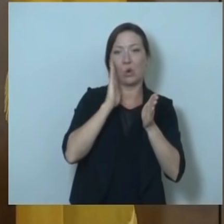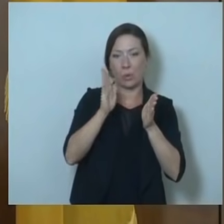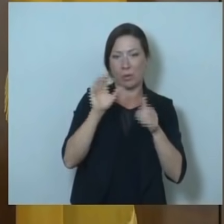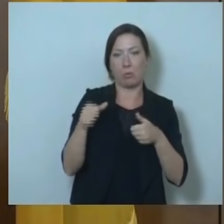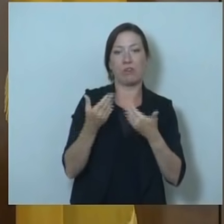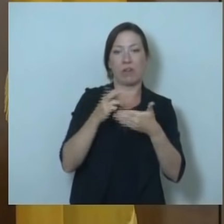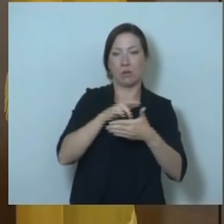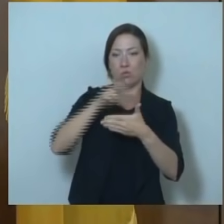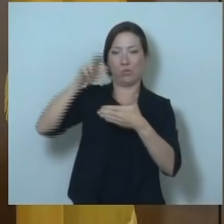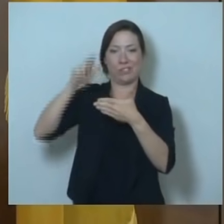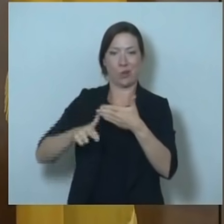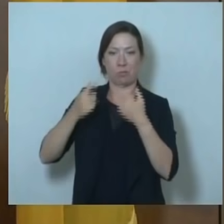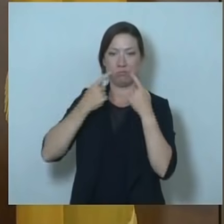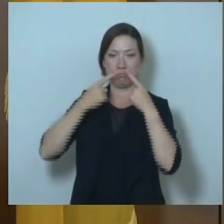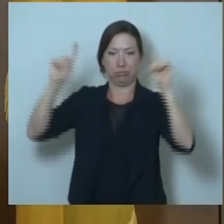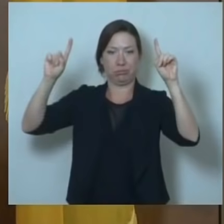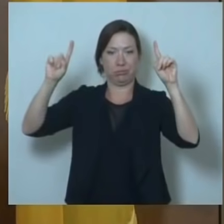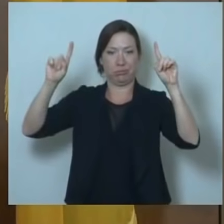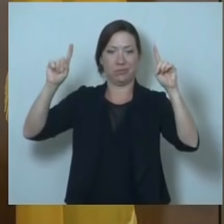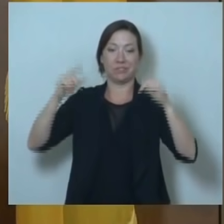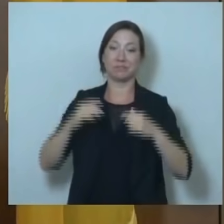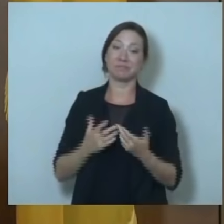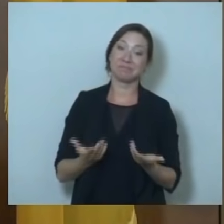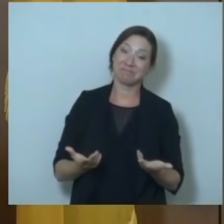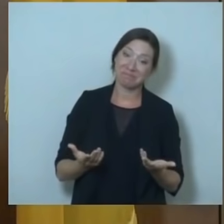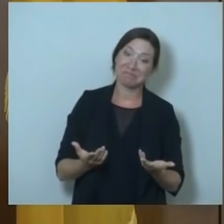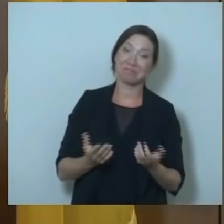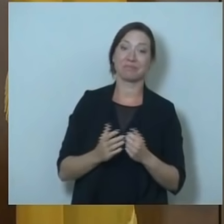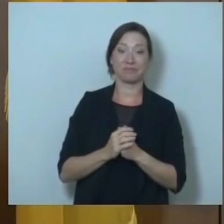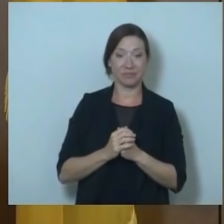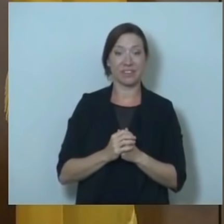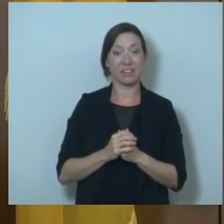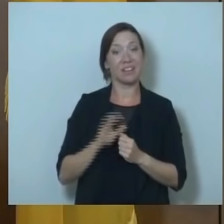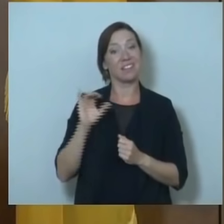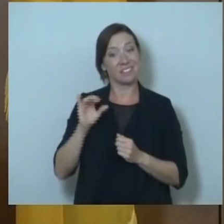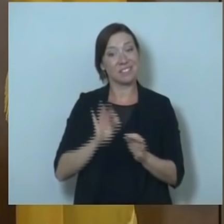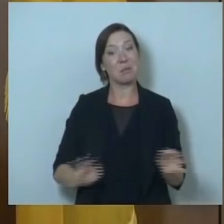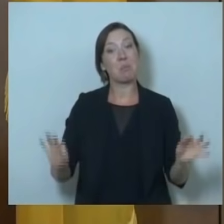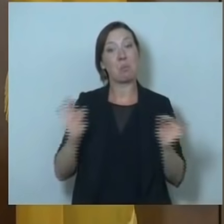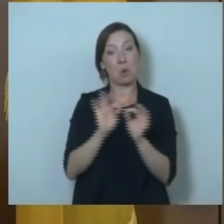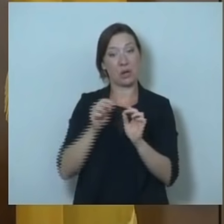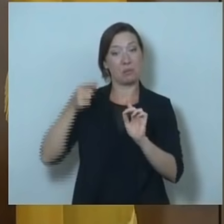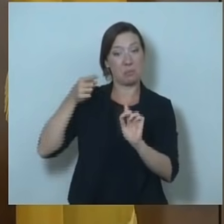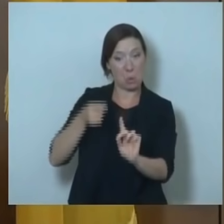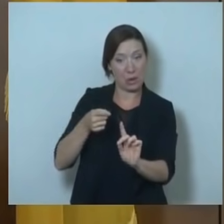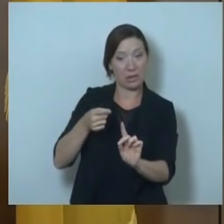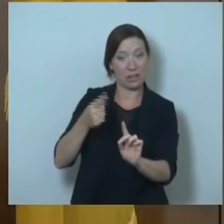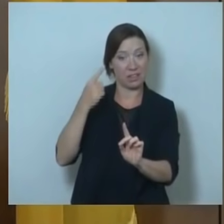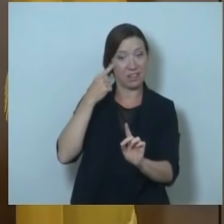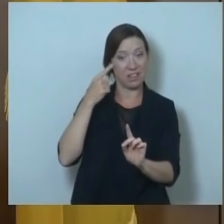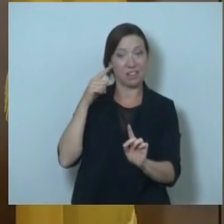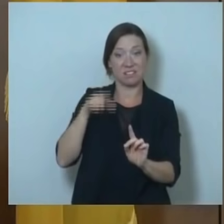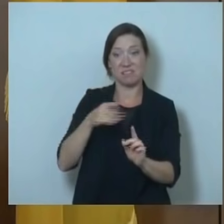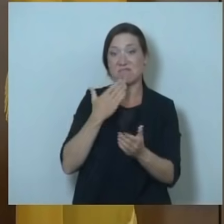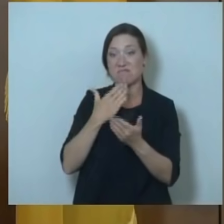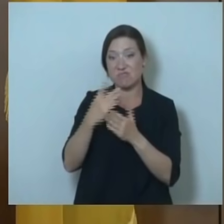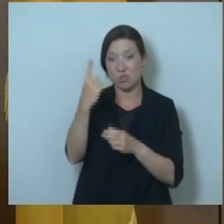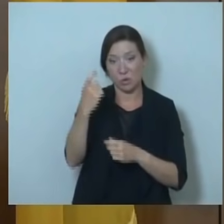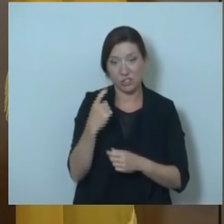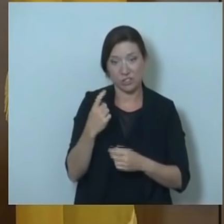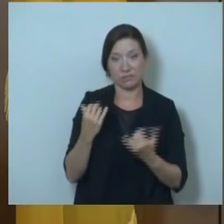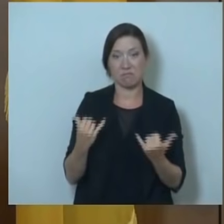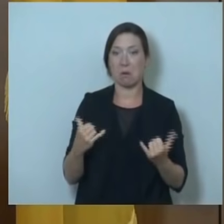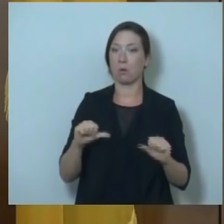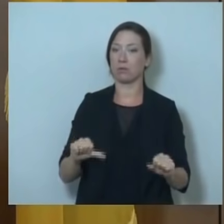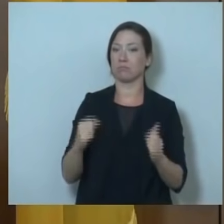However, you draw a really important point, I hope, by virtue of this question, and it gives me an